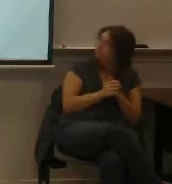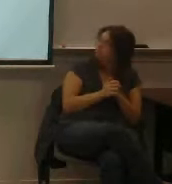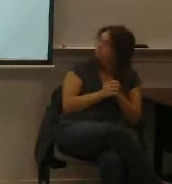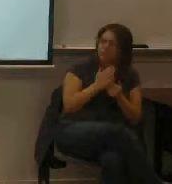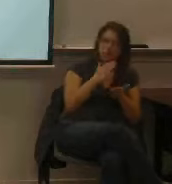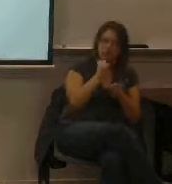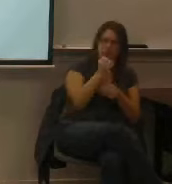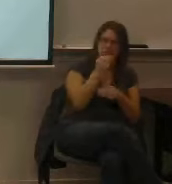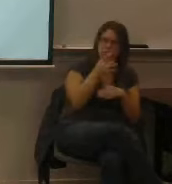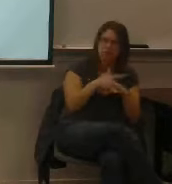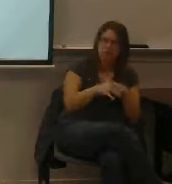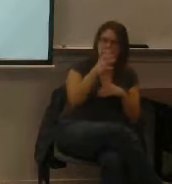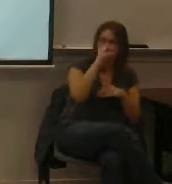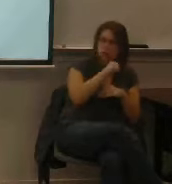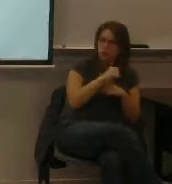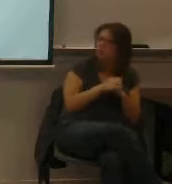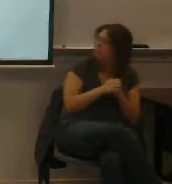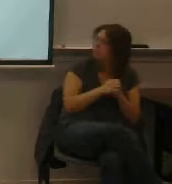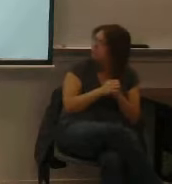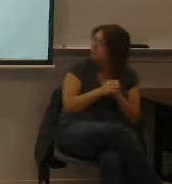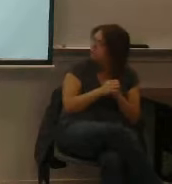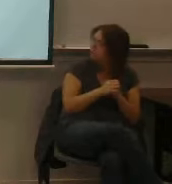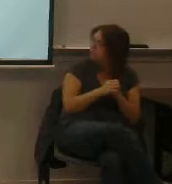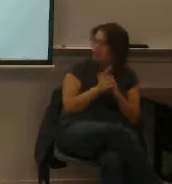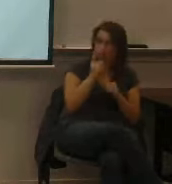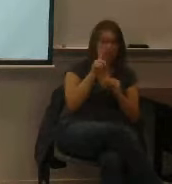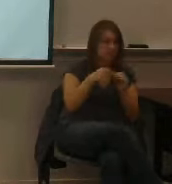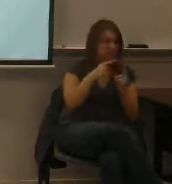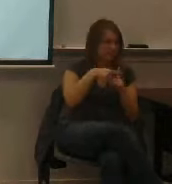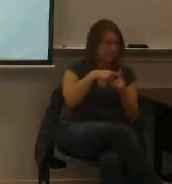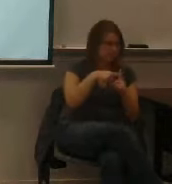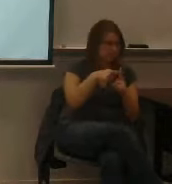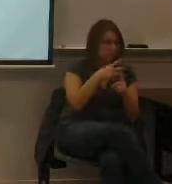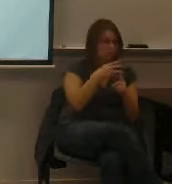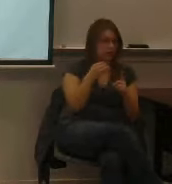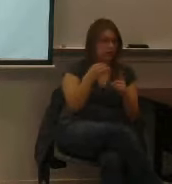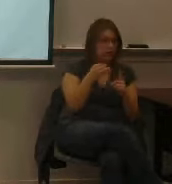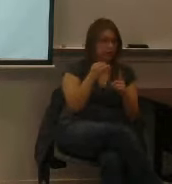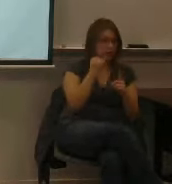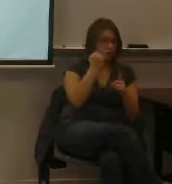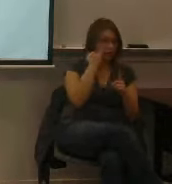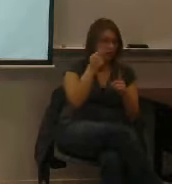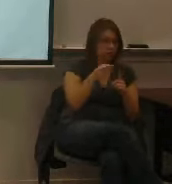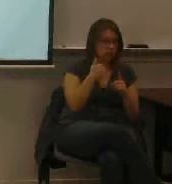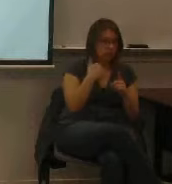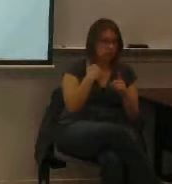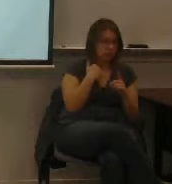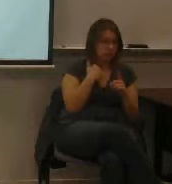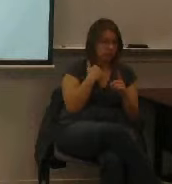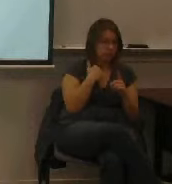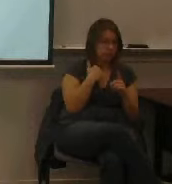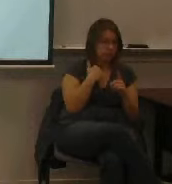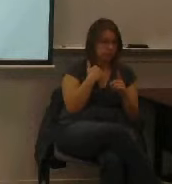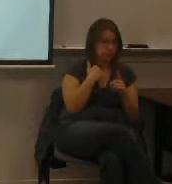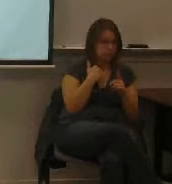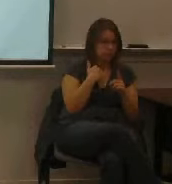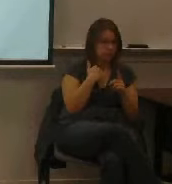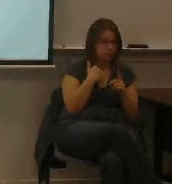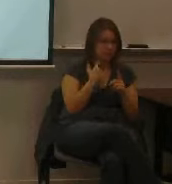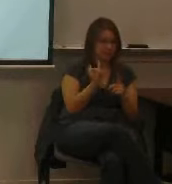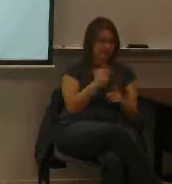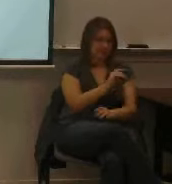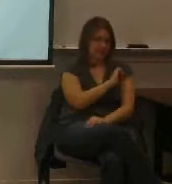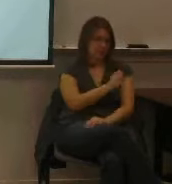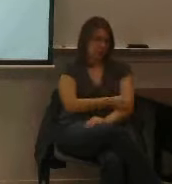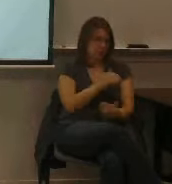likely with food availability, I guess. But. So you think about temperature, and you have essentially the